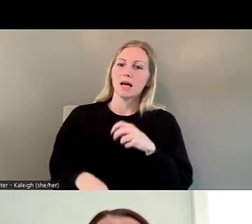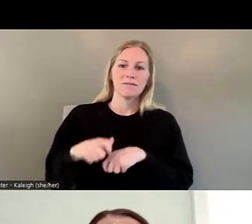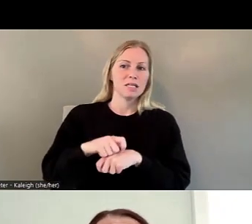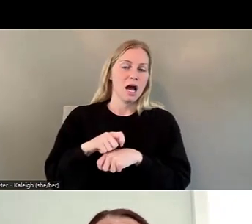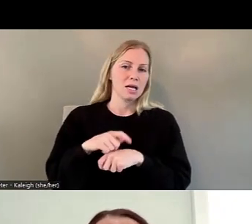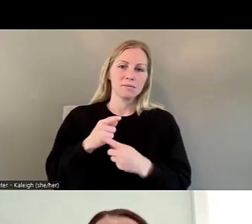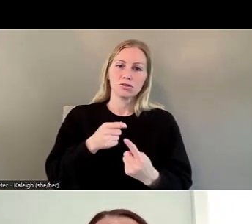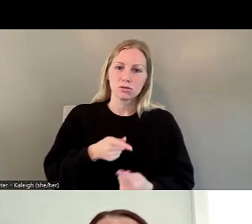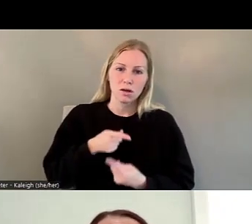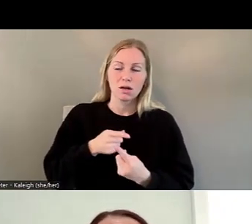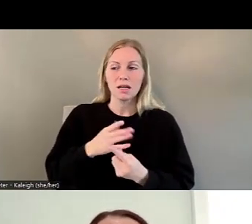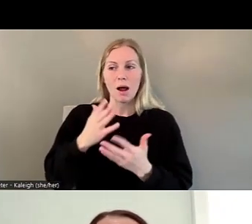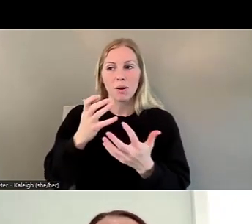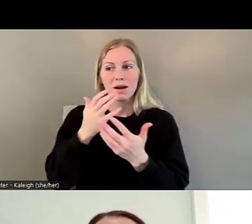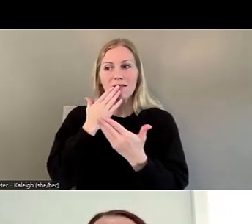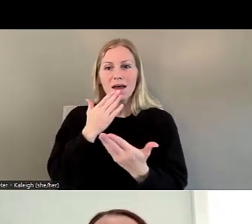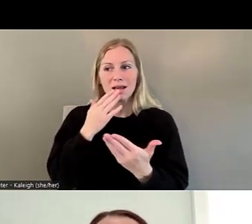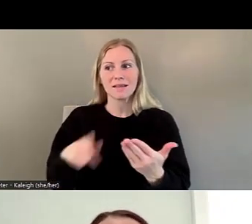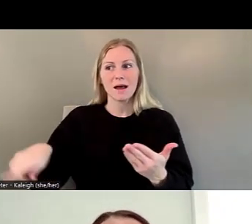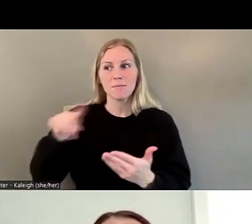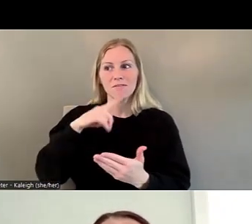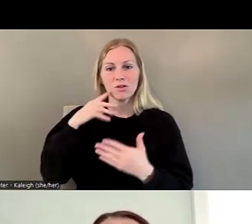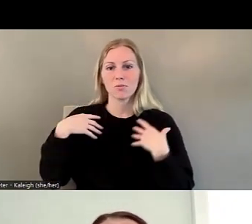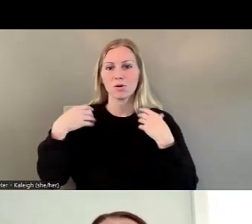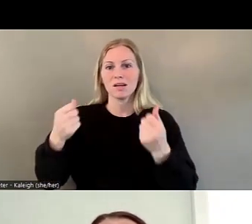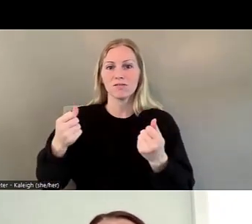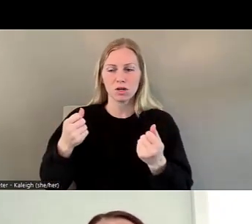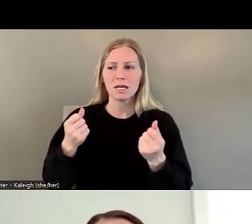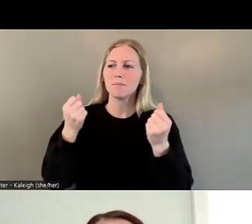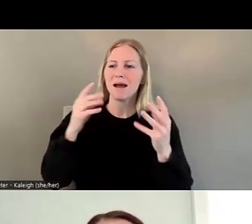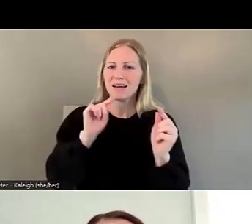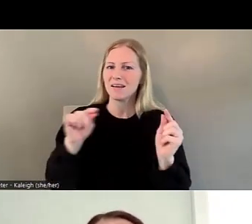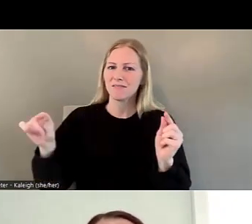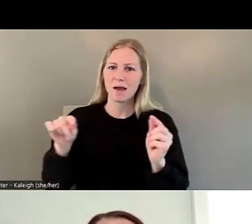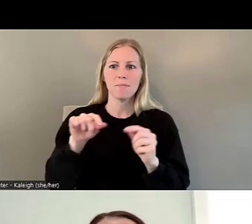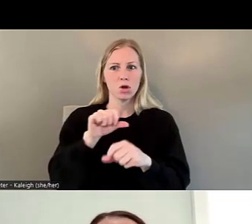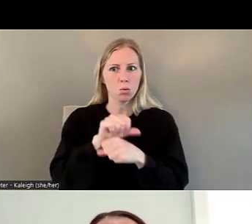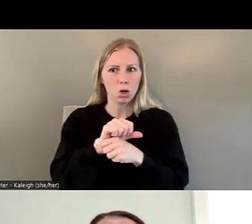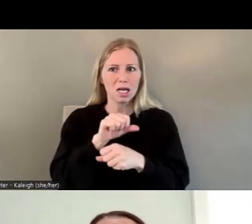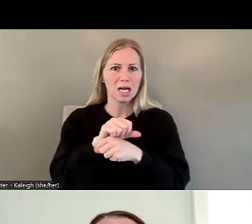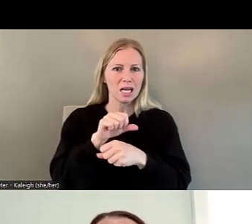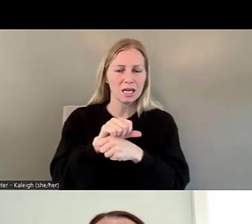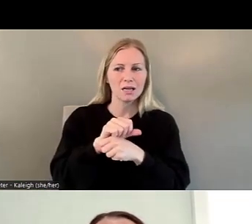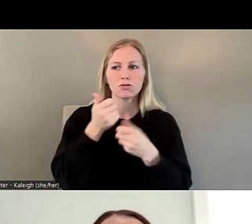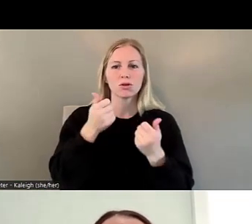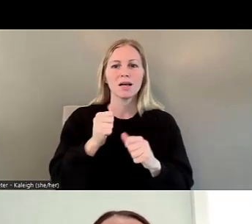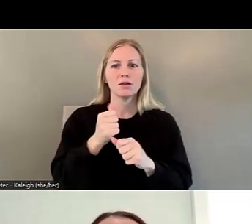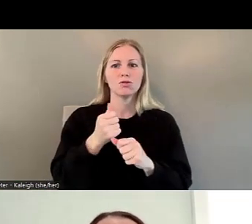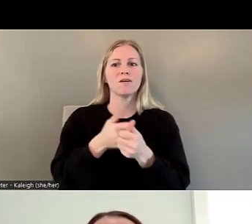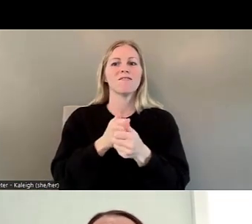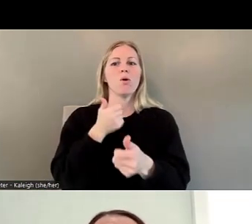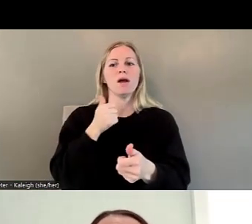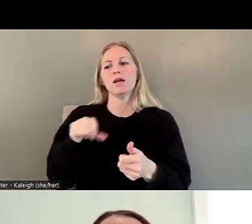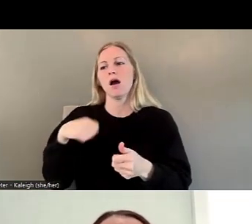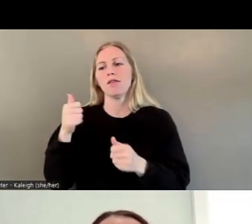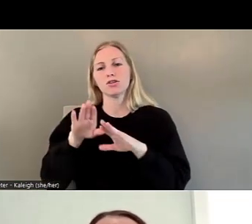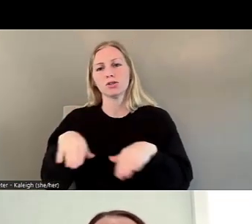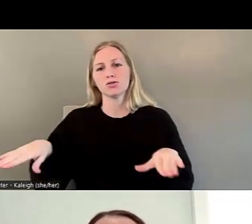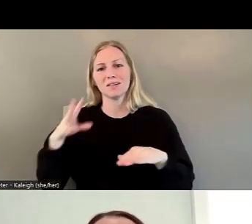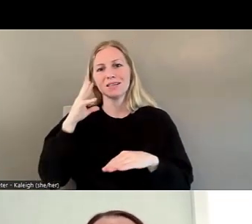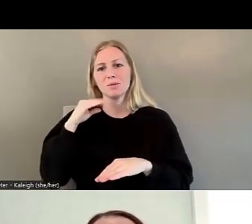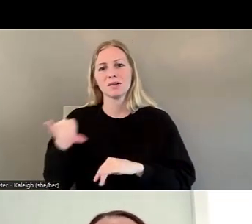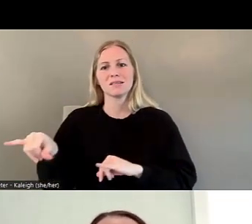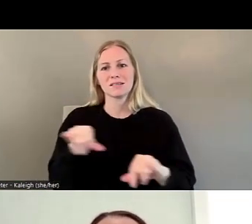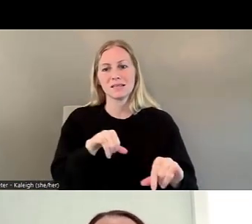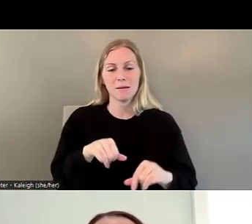bravery, many of which are working in some way or form to ensure this doesn't happen to other children. One mom ran for a school committee to create change.